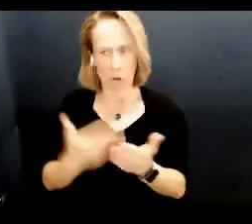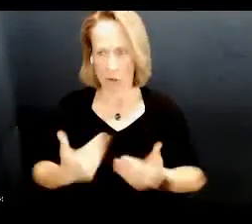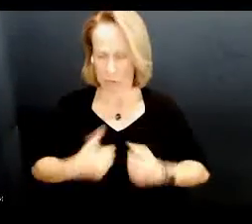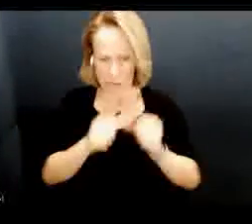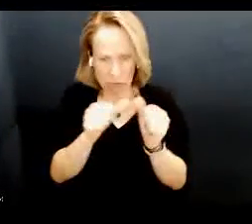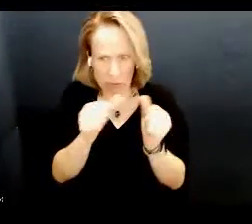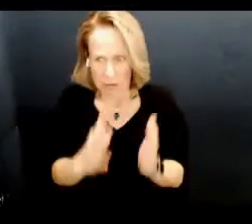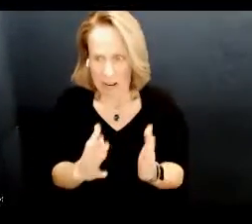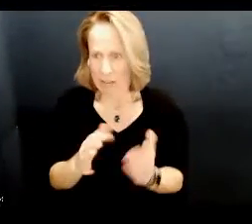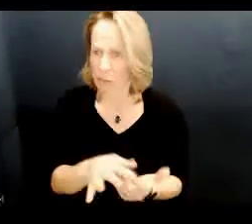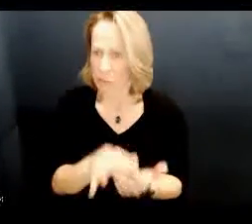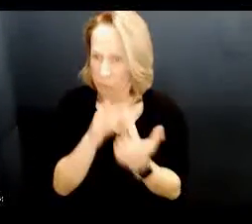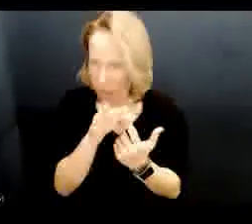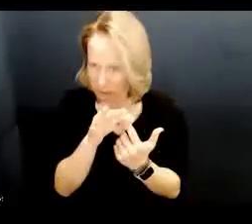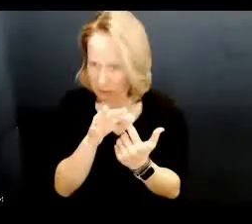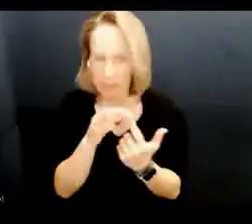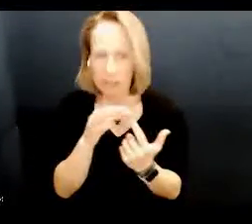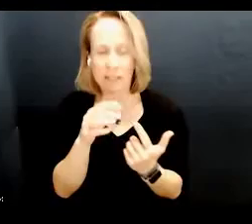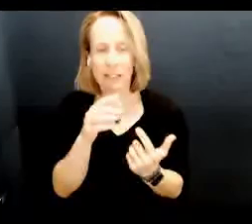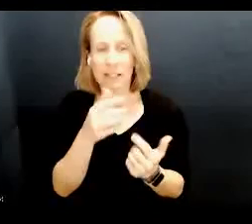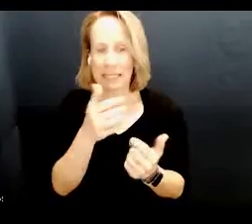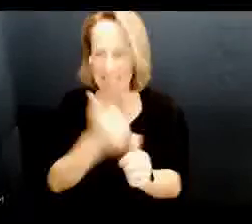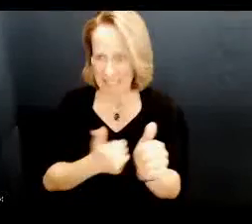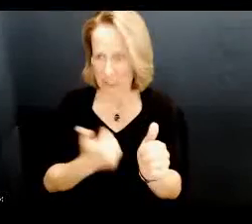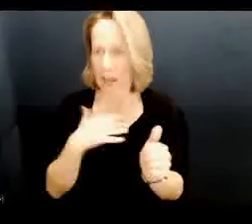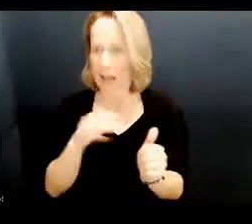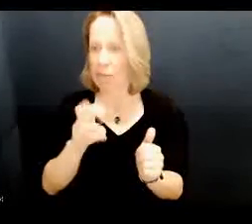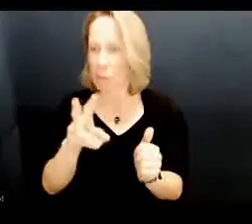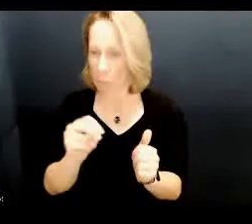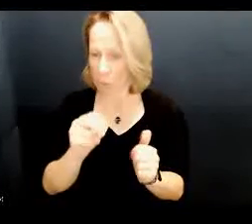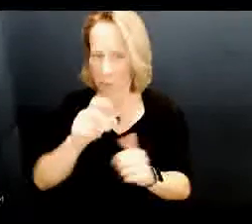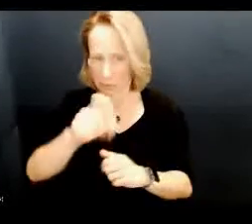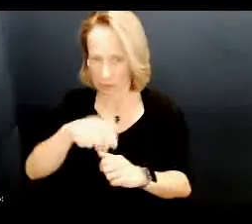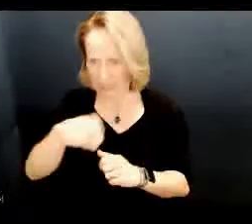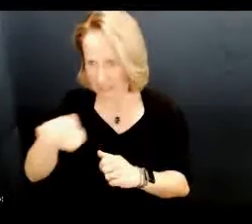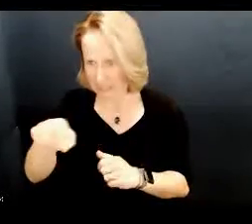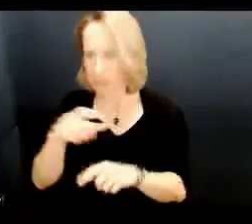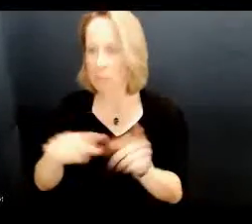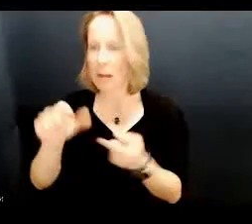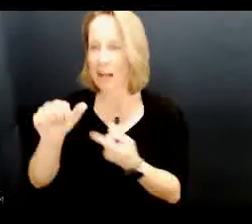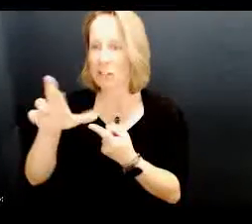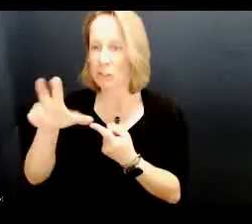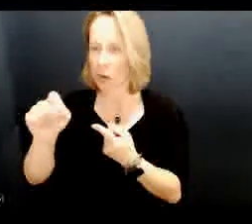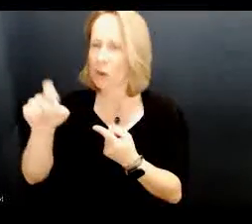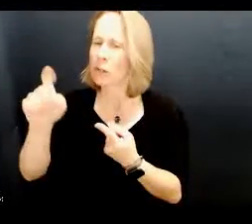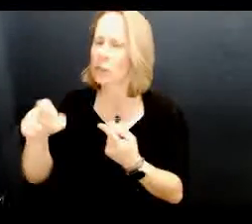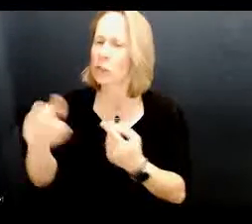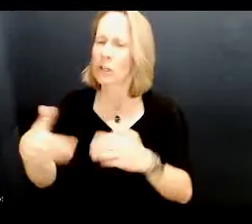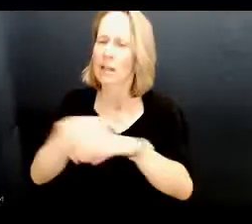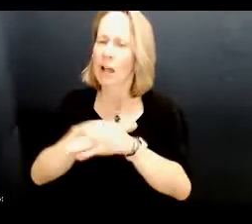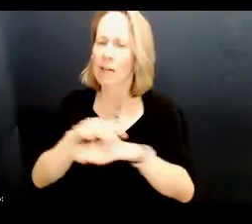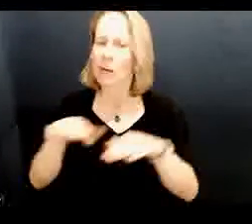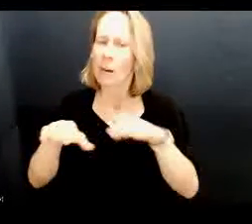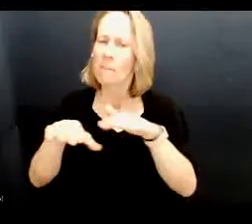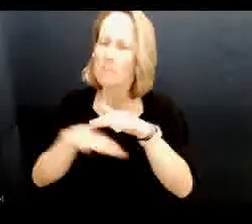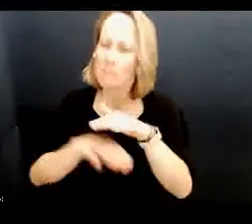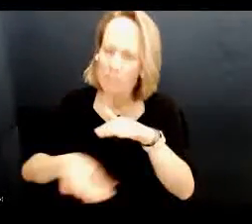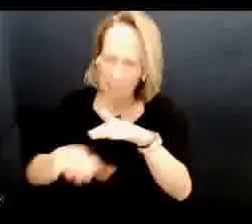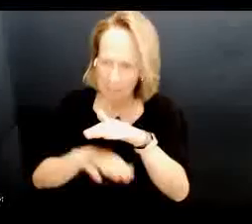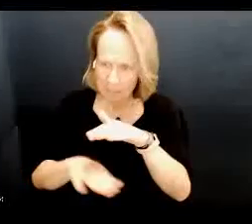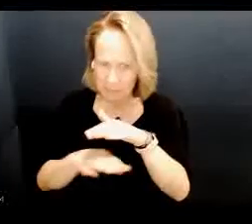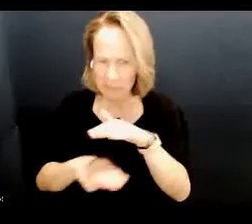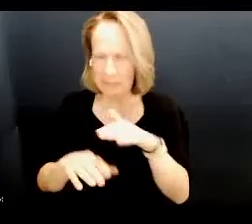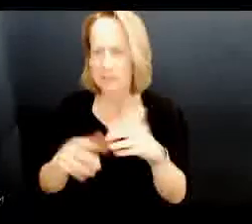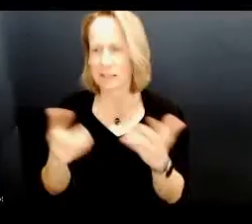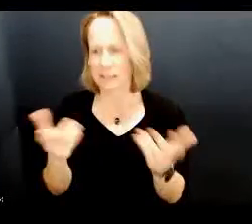needs. But we want to make sure our SART is covering some of those basic elements of what a response is, regardless of who